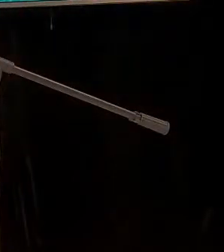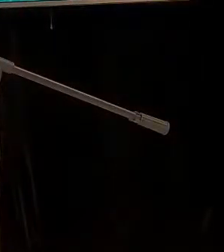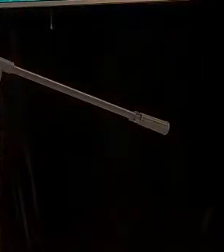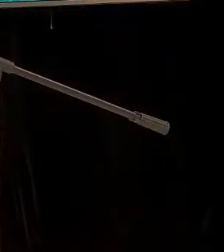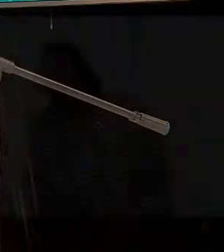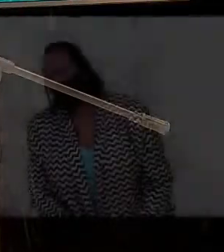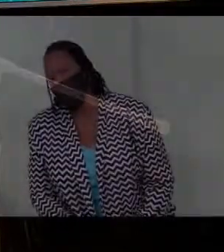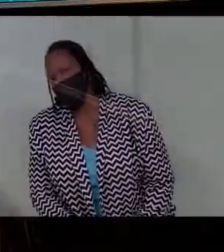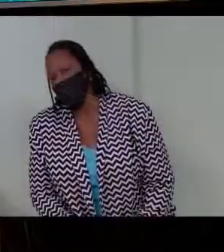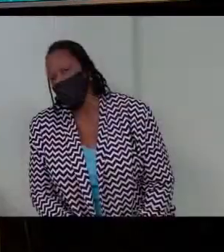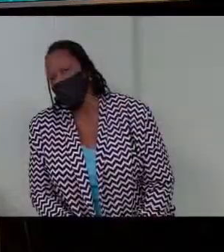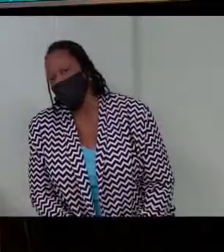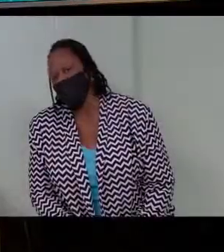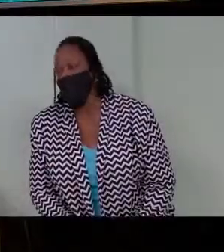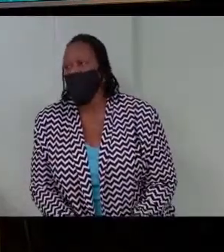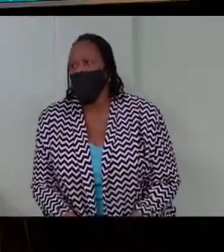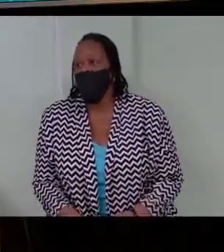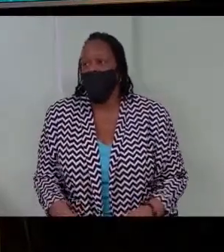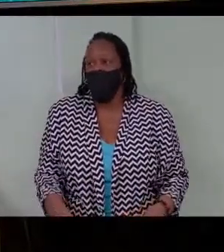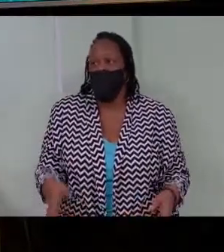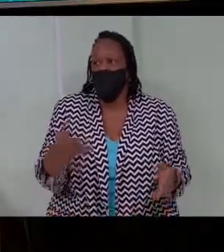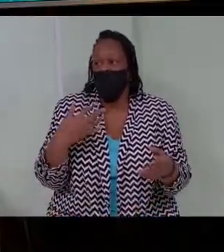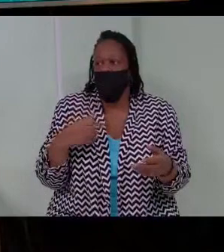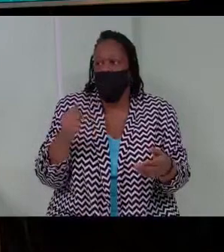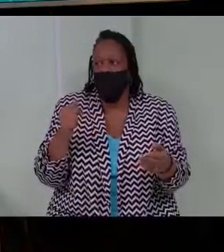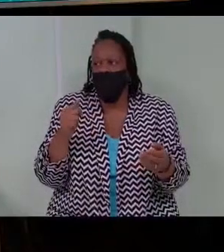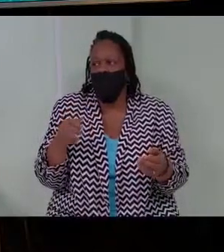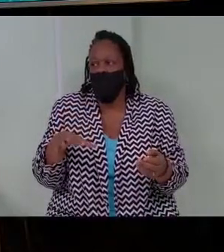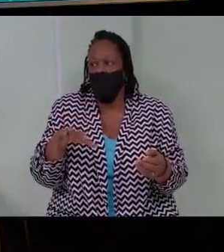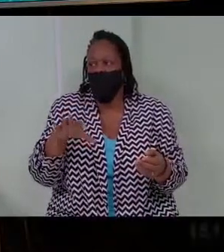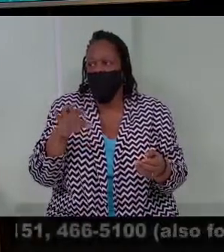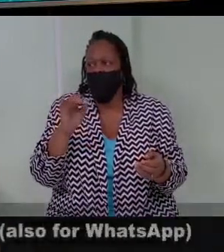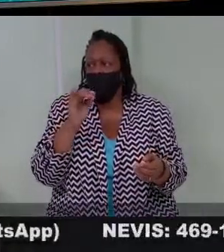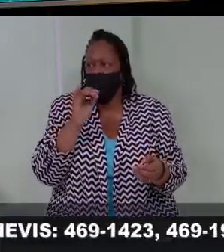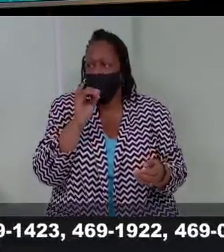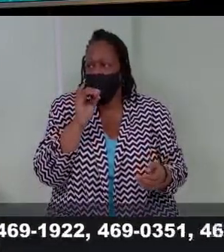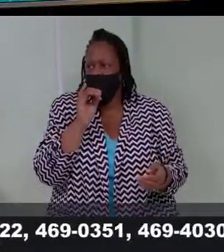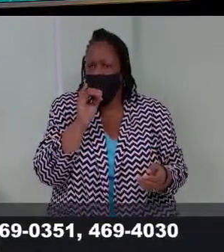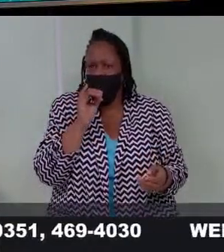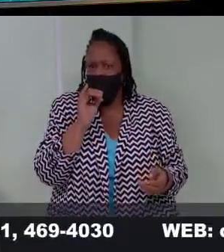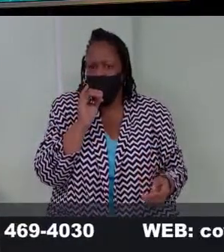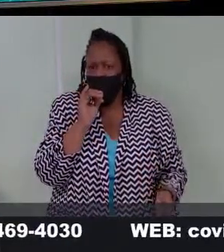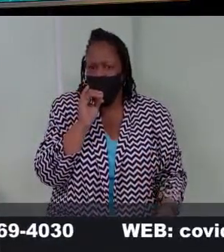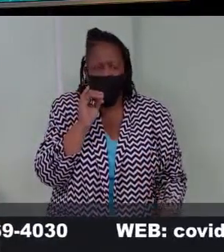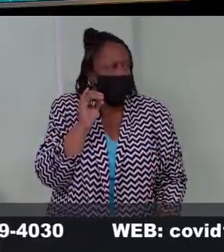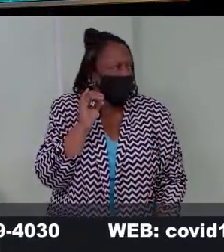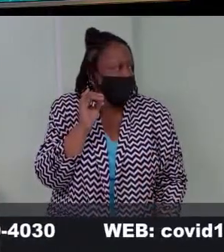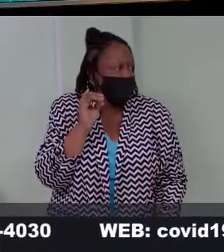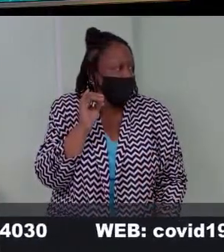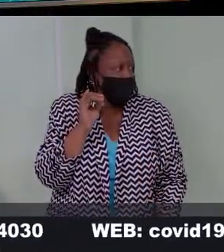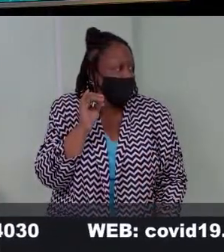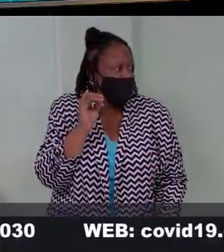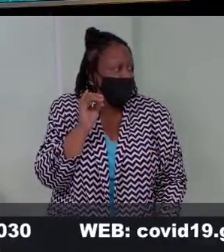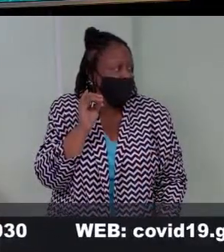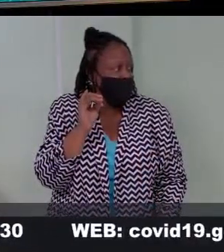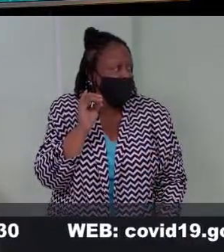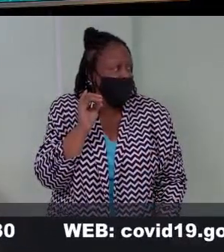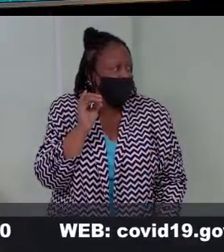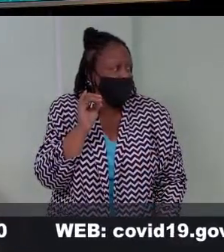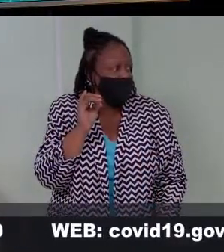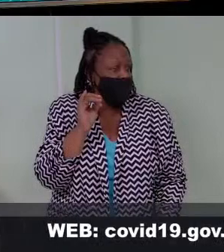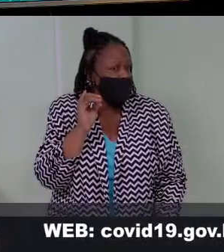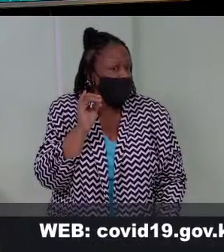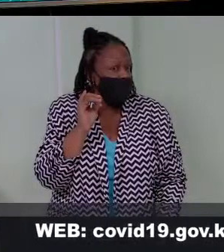What Mr. Samuel should have told you is that the Pfizer is a blue pill. Maybe that's why he's interested in taking it.